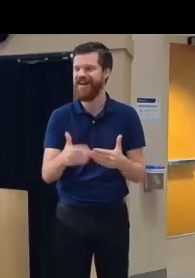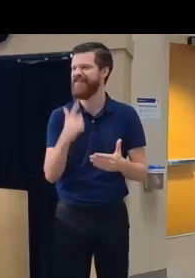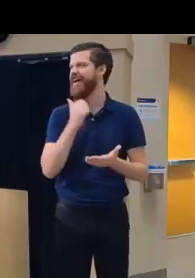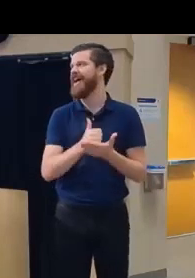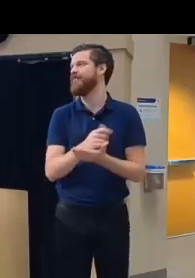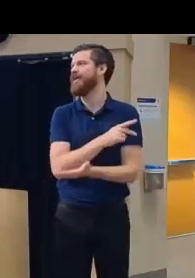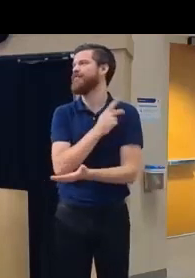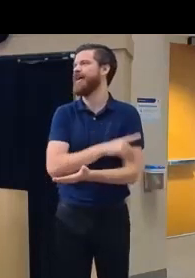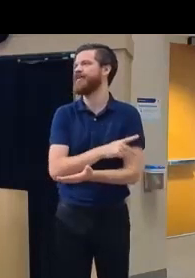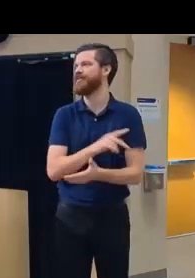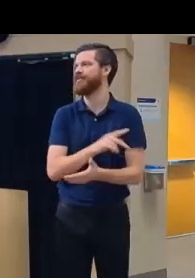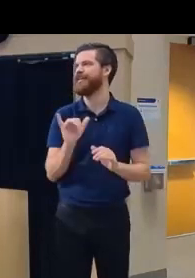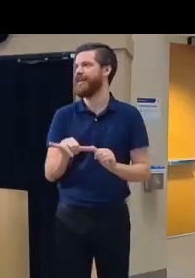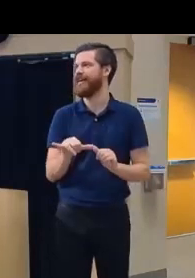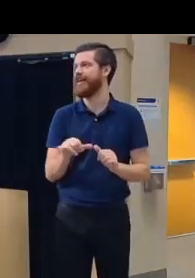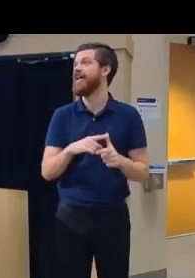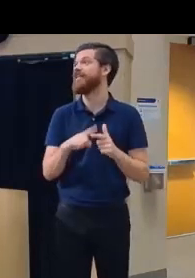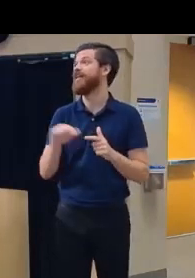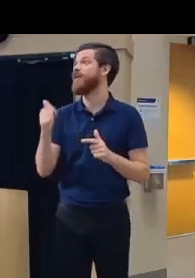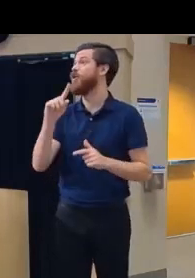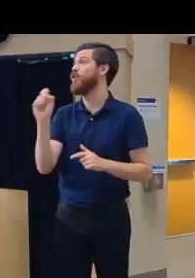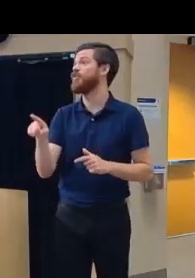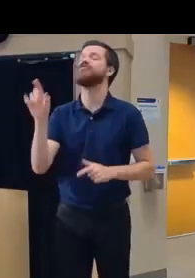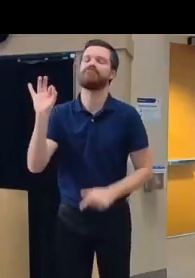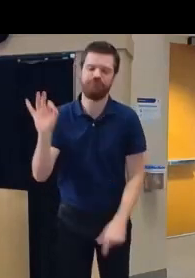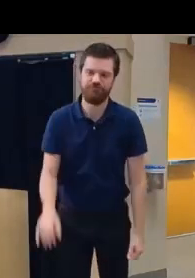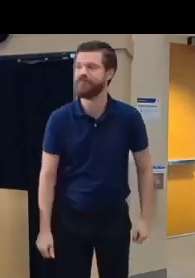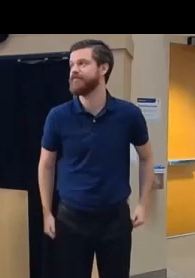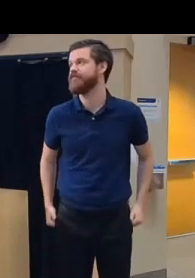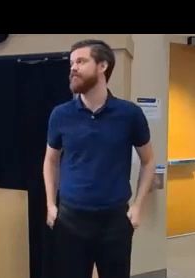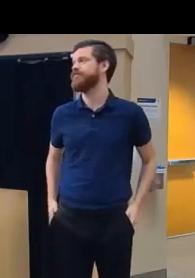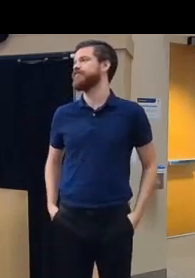helping patients figure that out. Where was the other question? Oh, he was back there. Oh. Yeah.